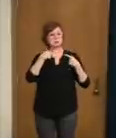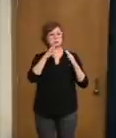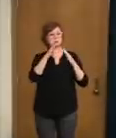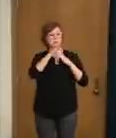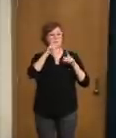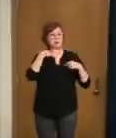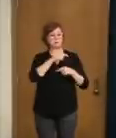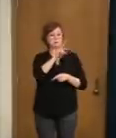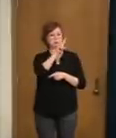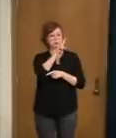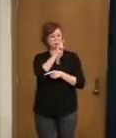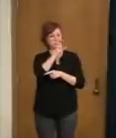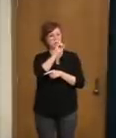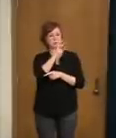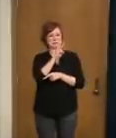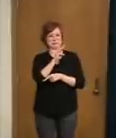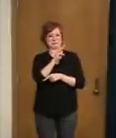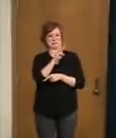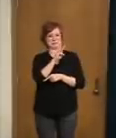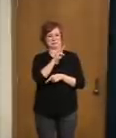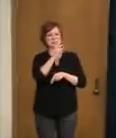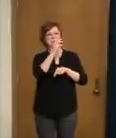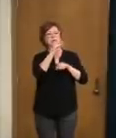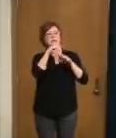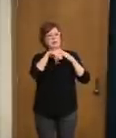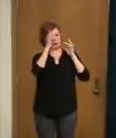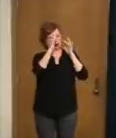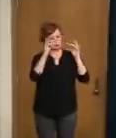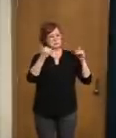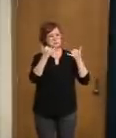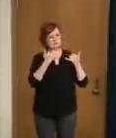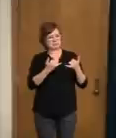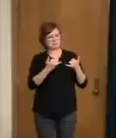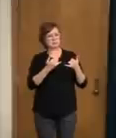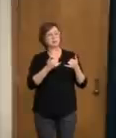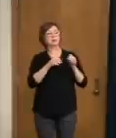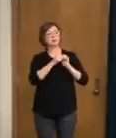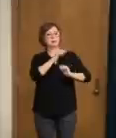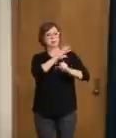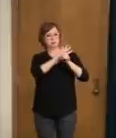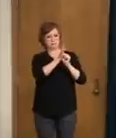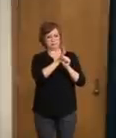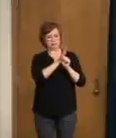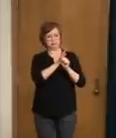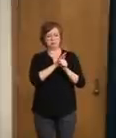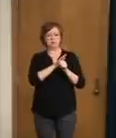which has an ongoing strain on our resources.